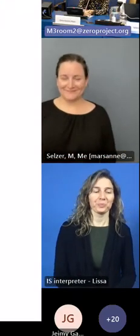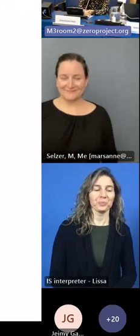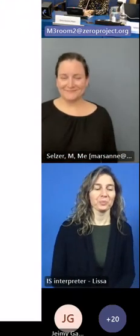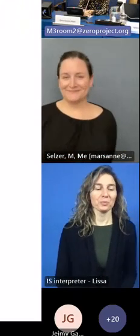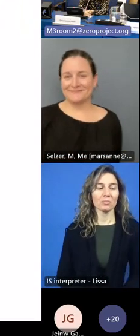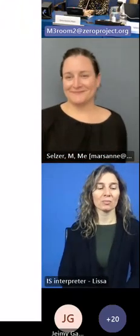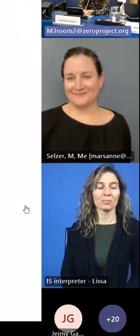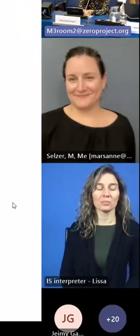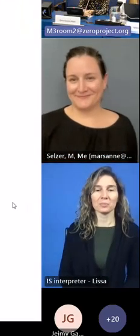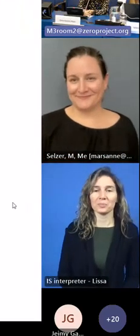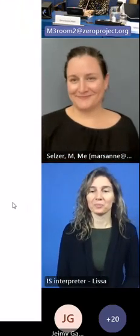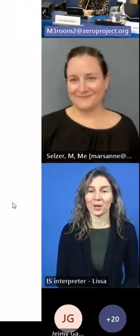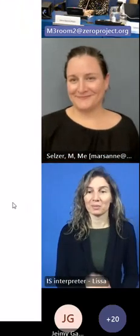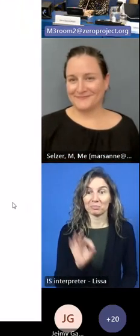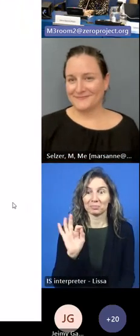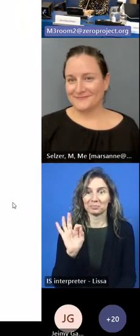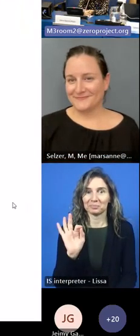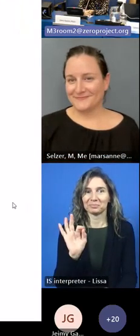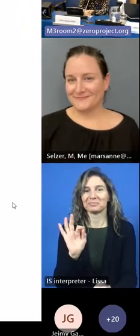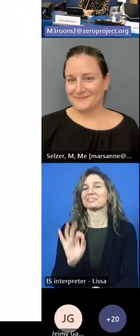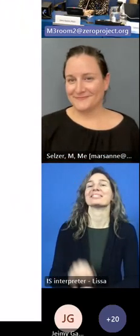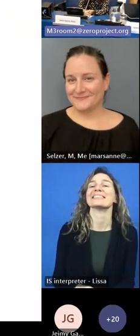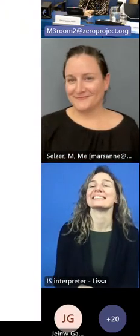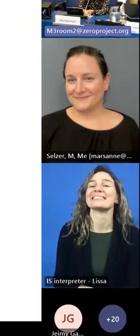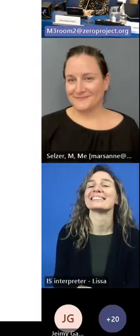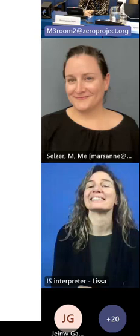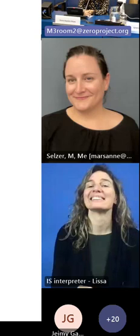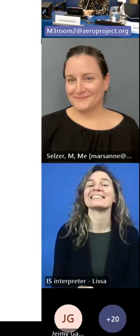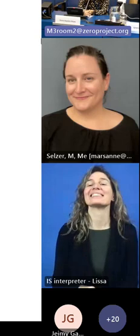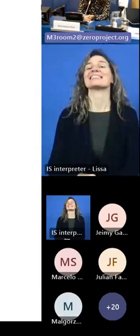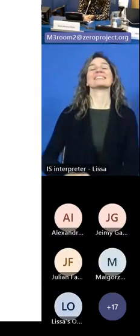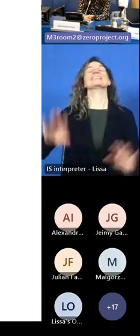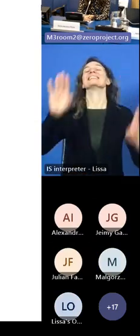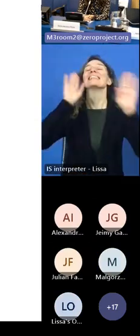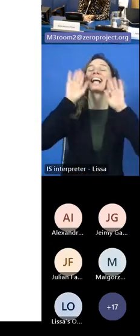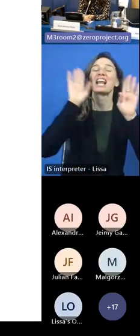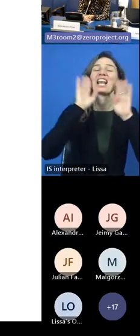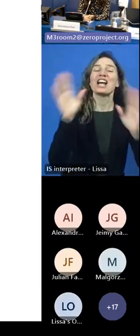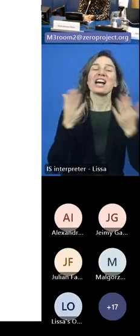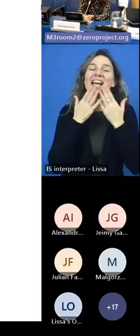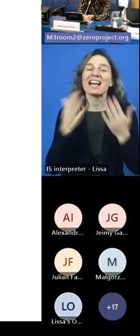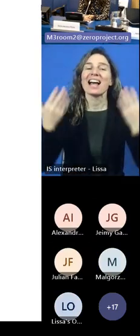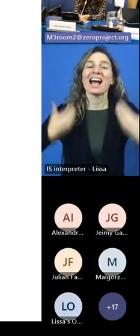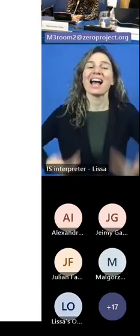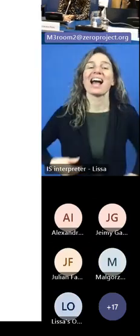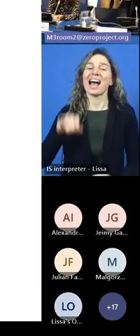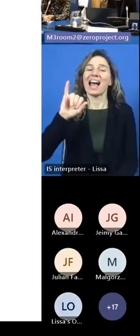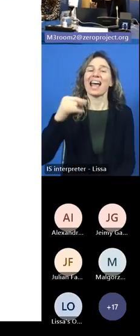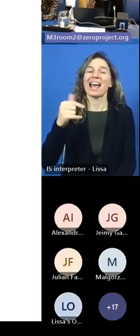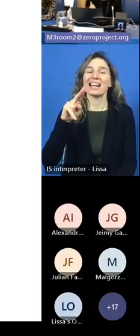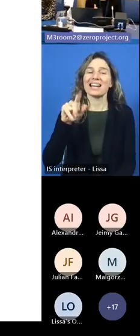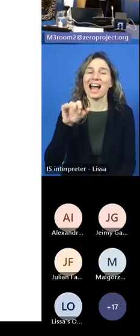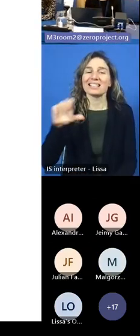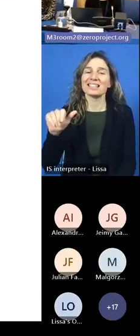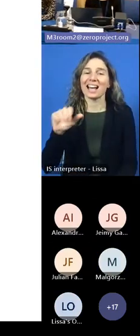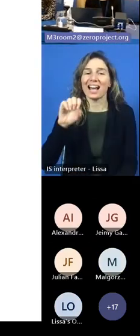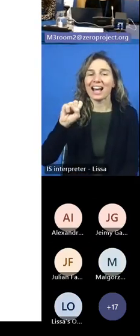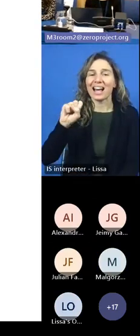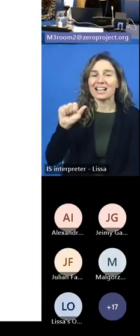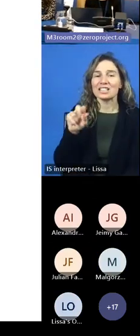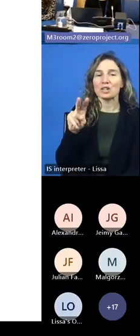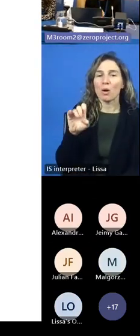Well, good afternoon to you all. My name is, as Lydia said, Ignacia Sowell. I'm, for those